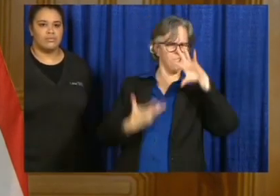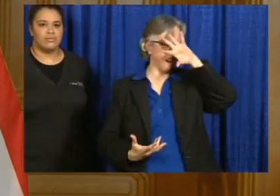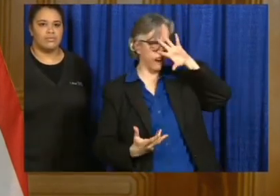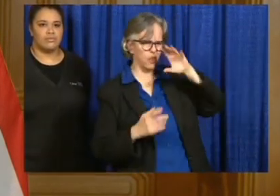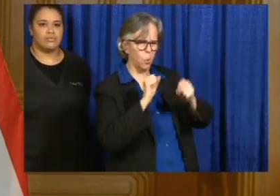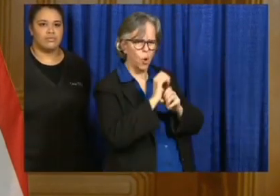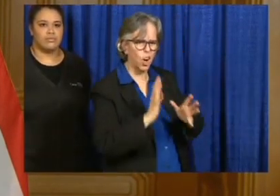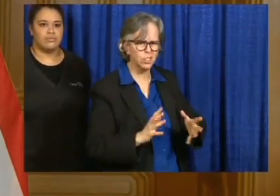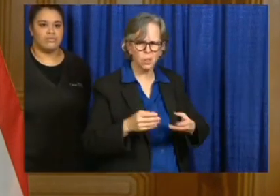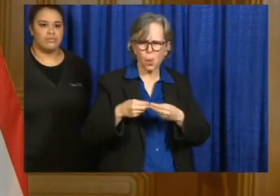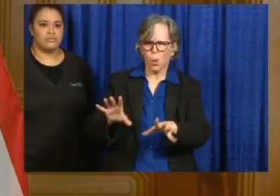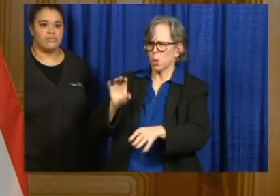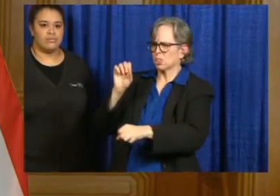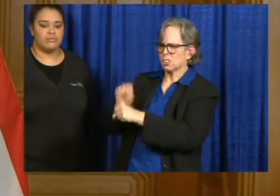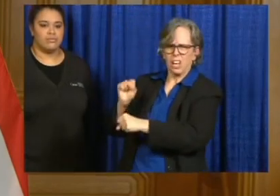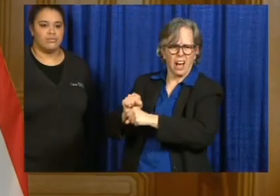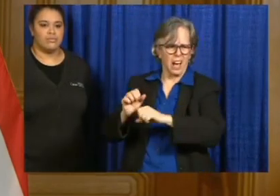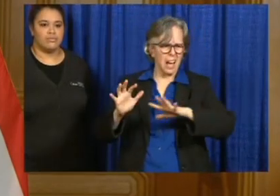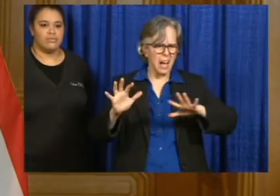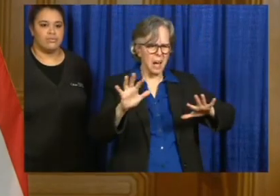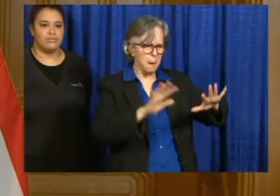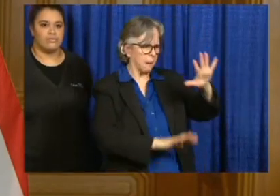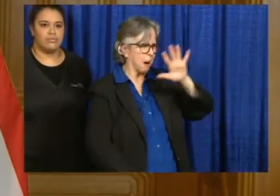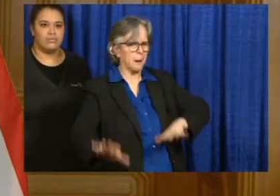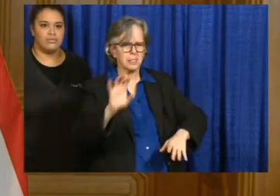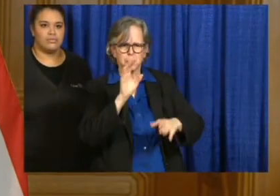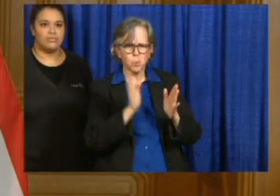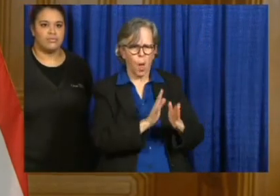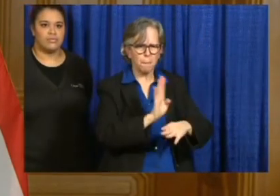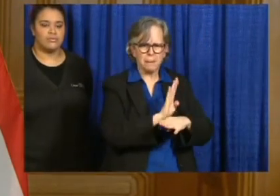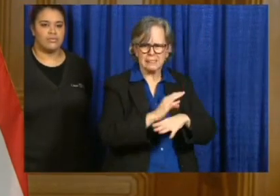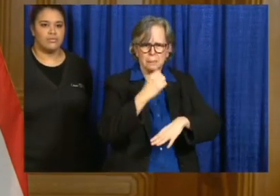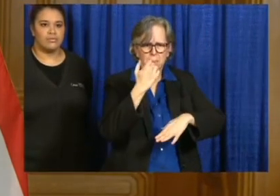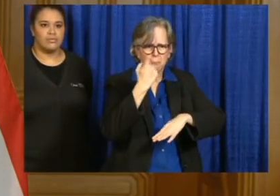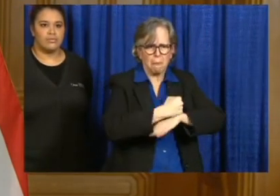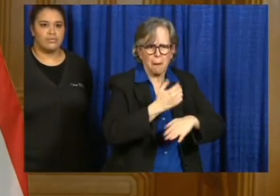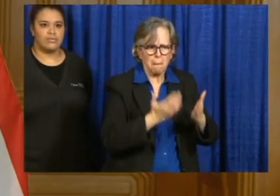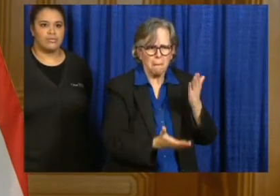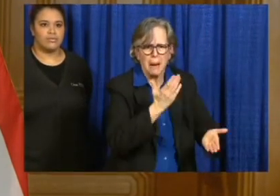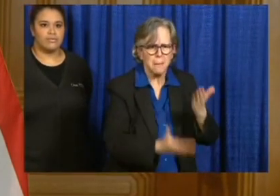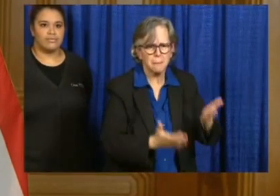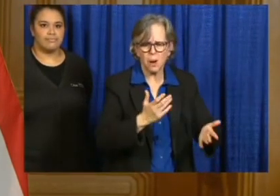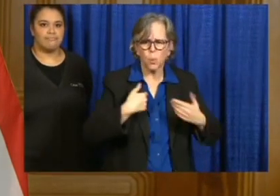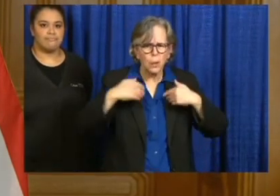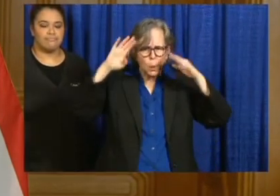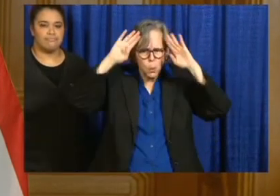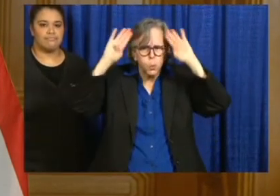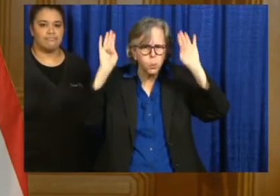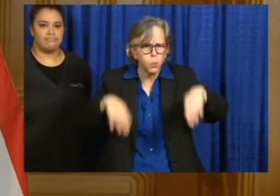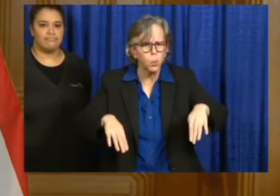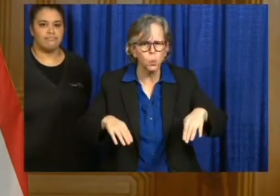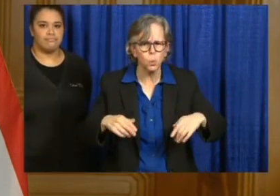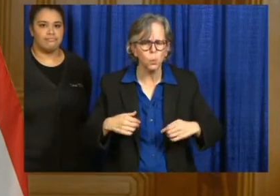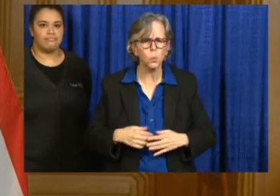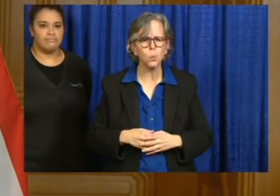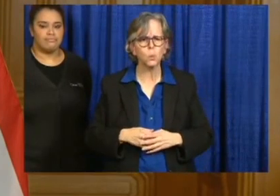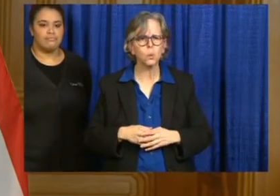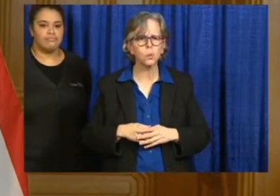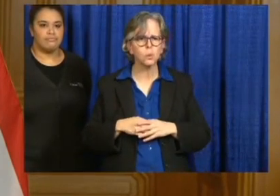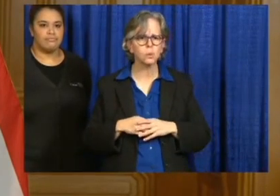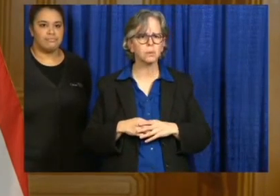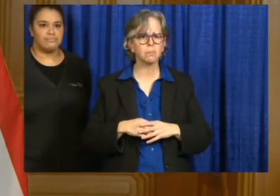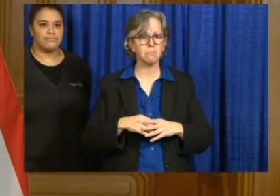businesses to teeter and be on the edge, and maybe for some not make it. So